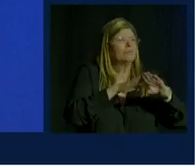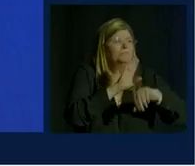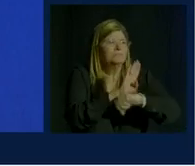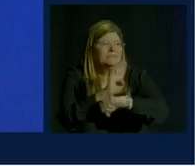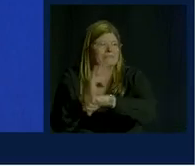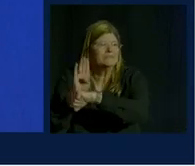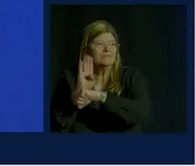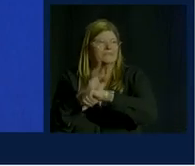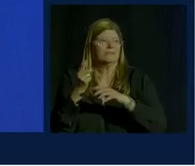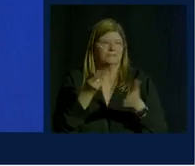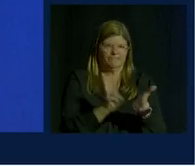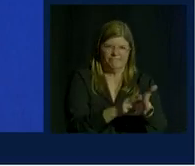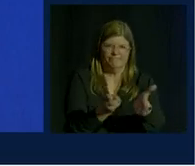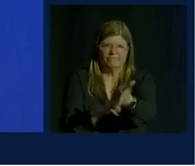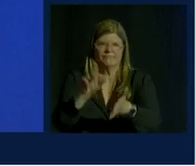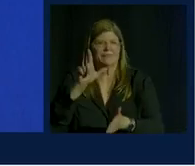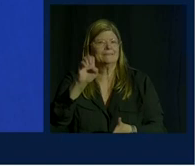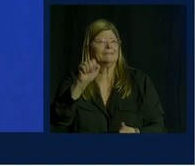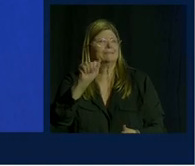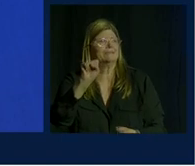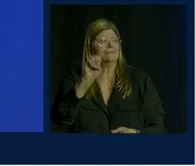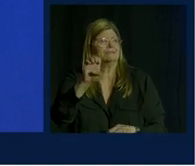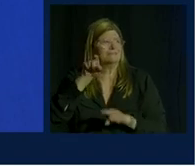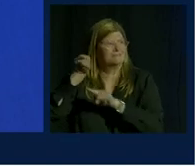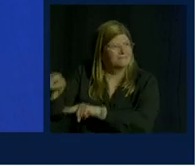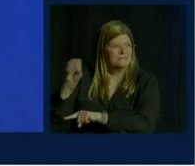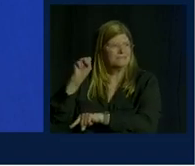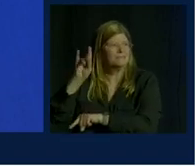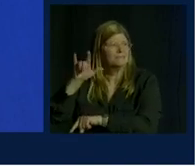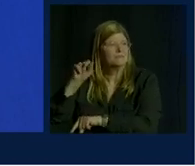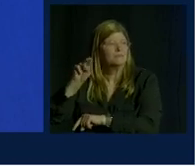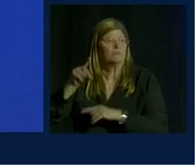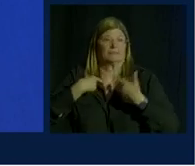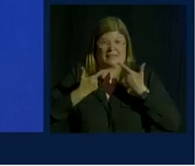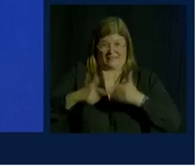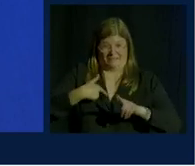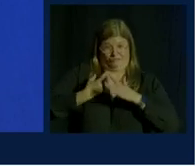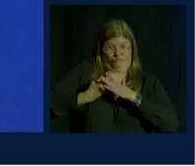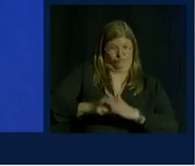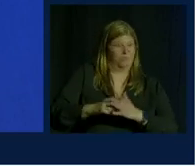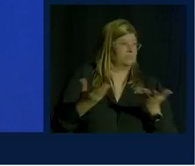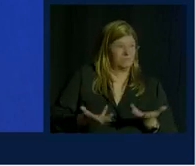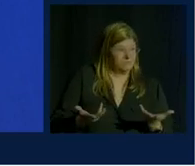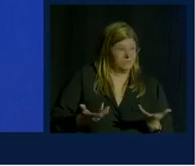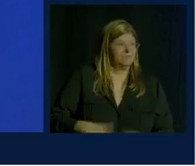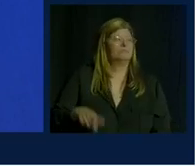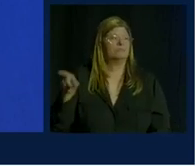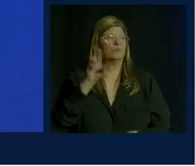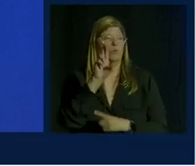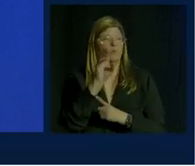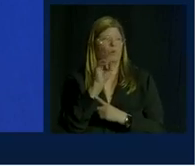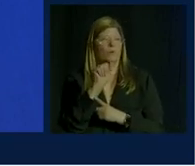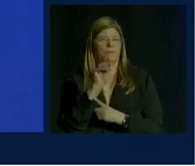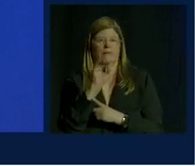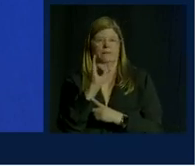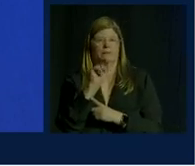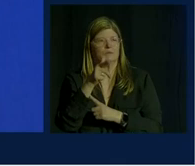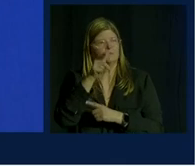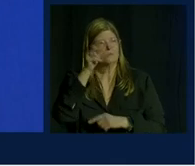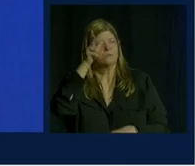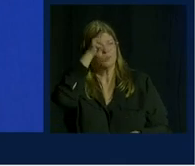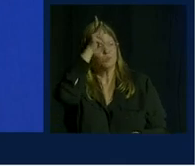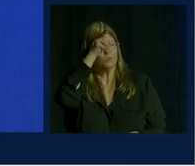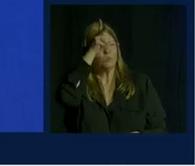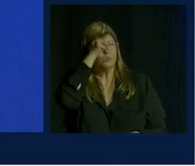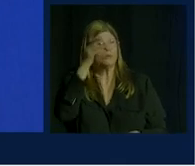have signed leases at Skyland. Let me start with a DC favorite, the Roaming Rooster will open